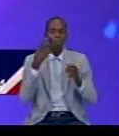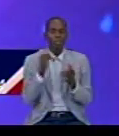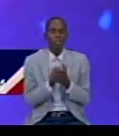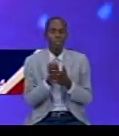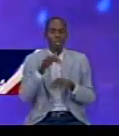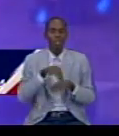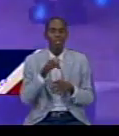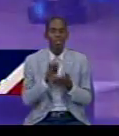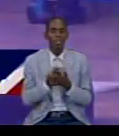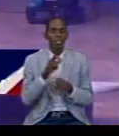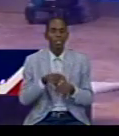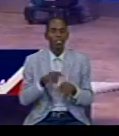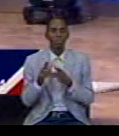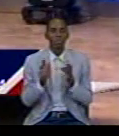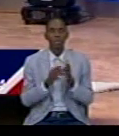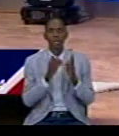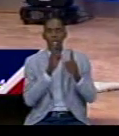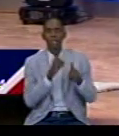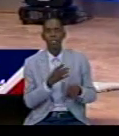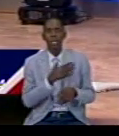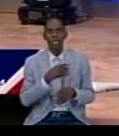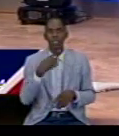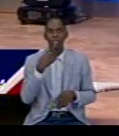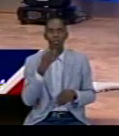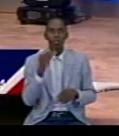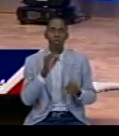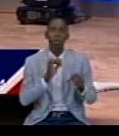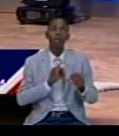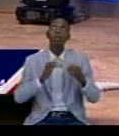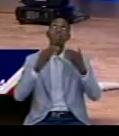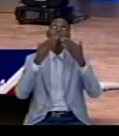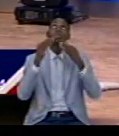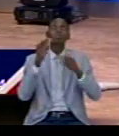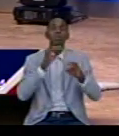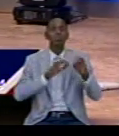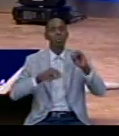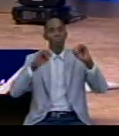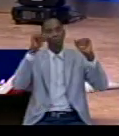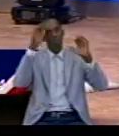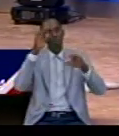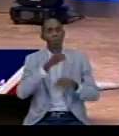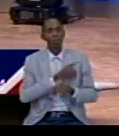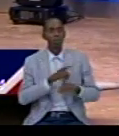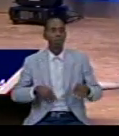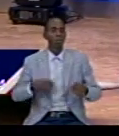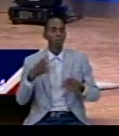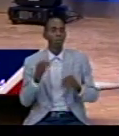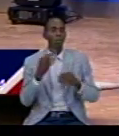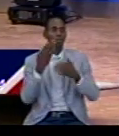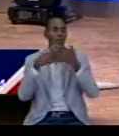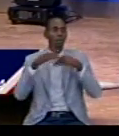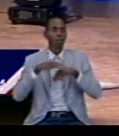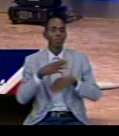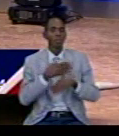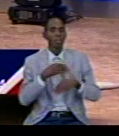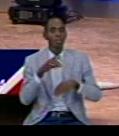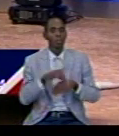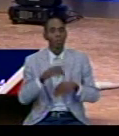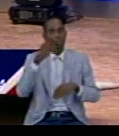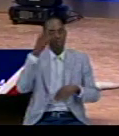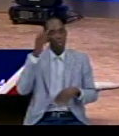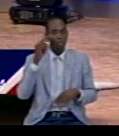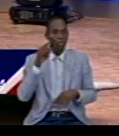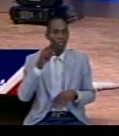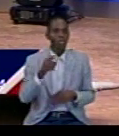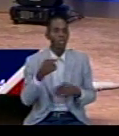Jesus answered and said, I thank thee, O Father, Lord of heaven and earth, because